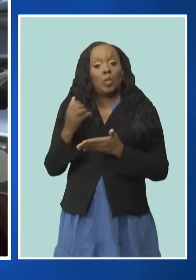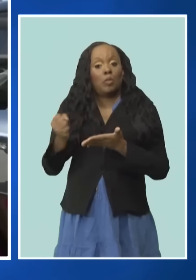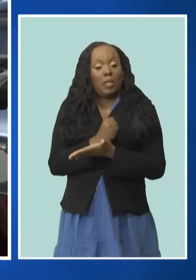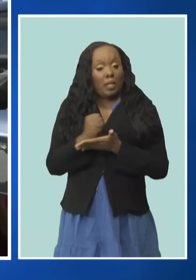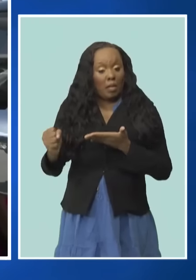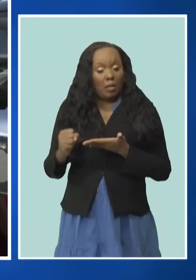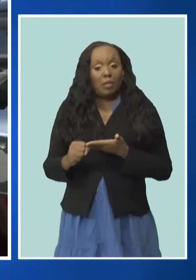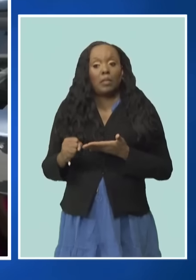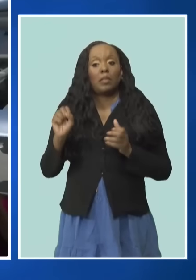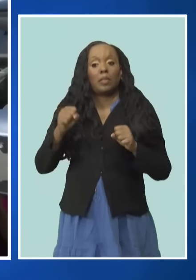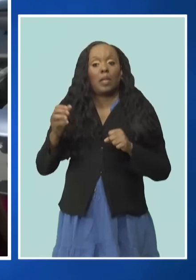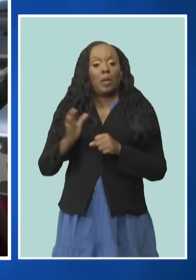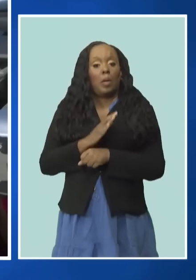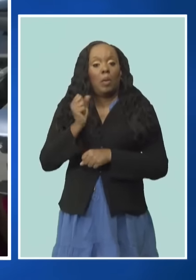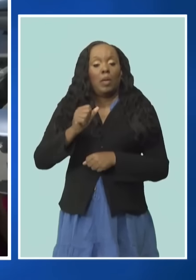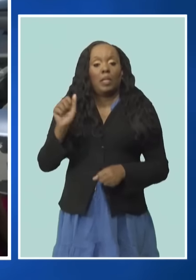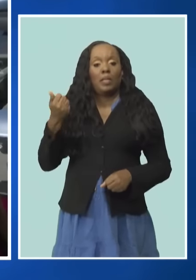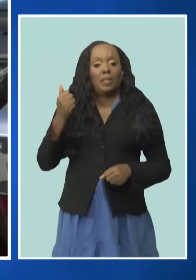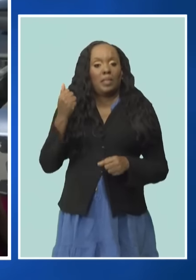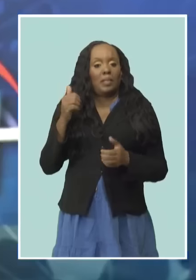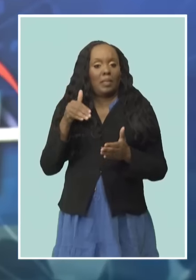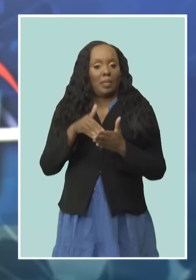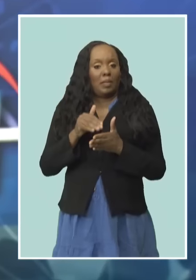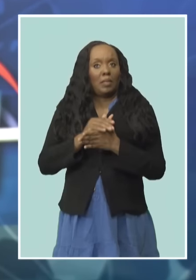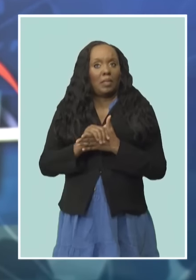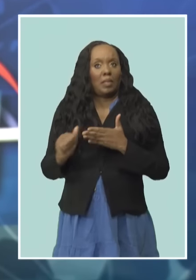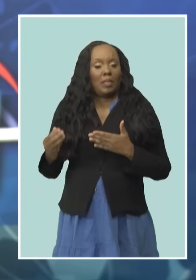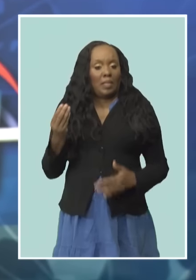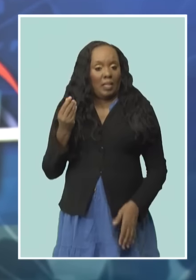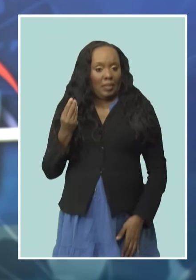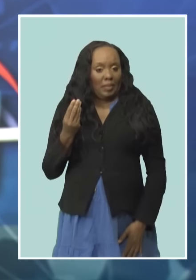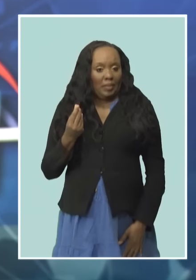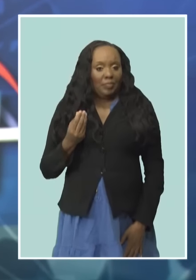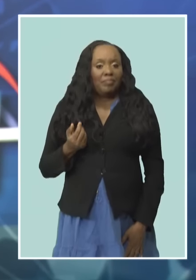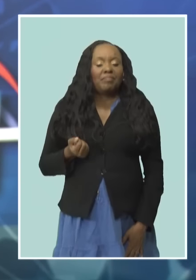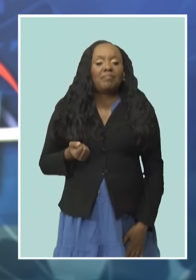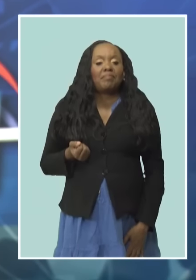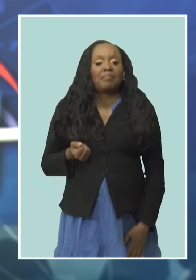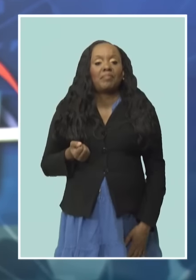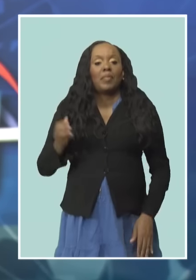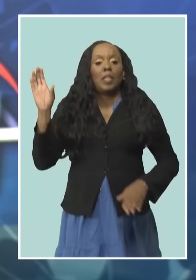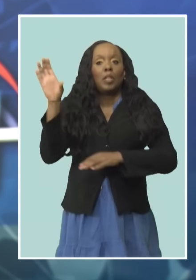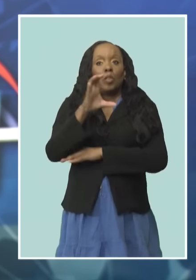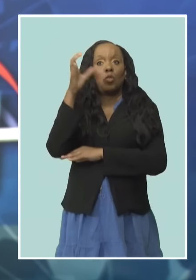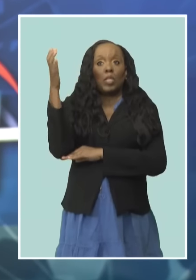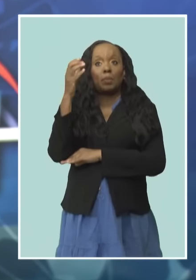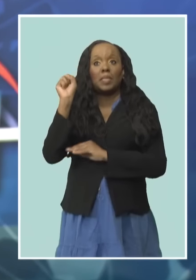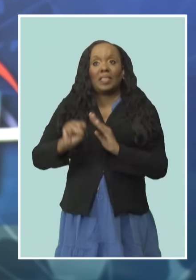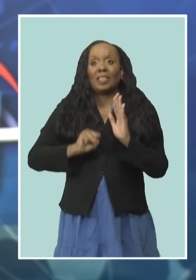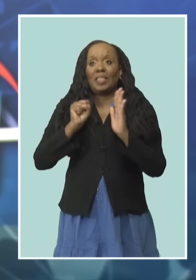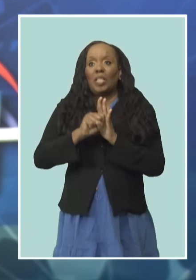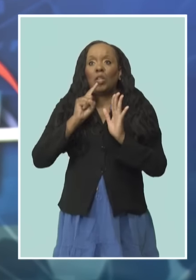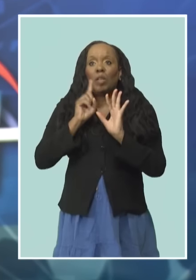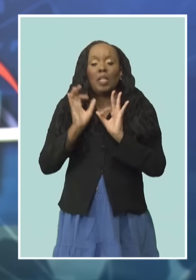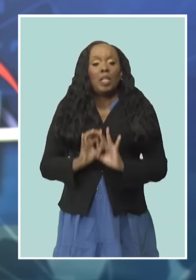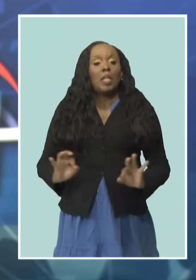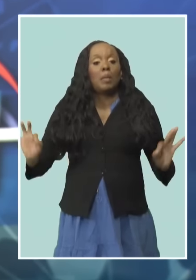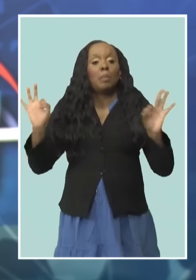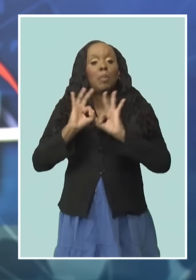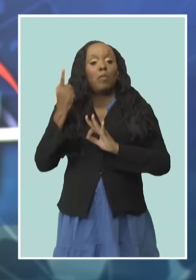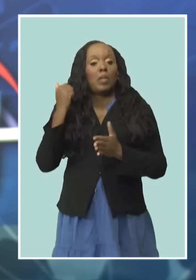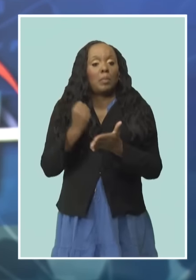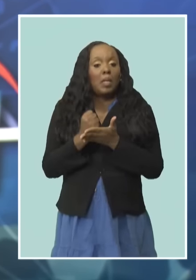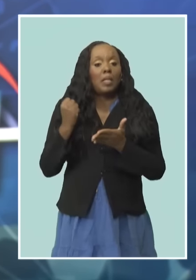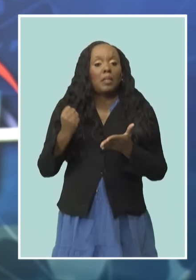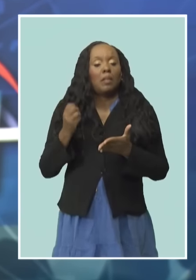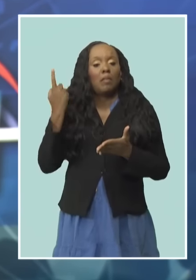the opportunity to win $10,000 in cash. Ms. Knight also says the Christmas season is very important to the bank, not